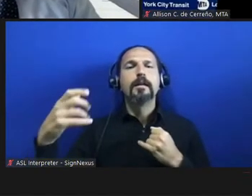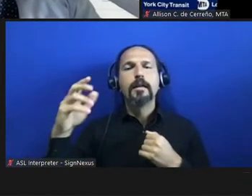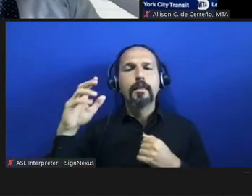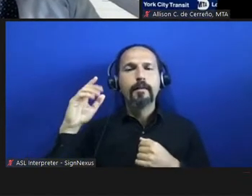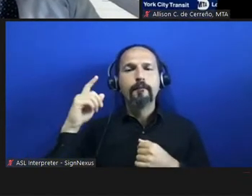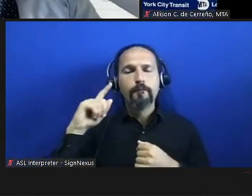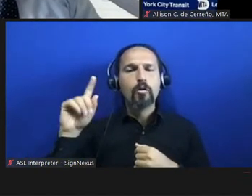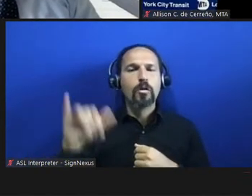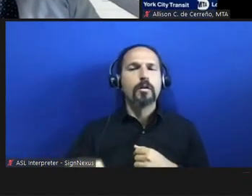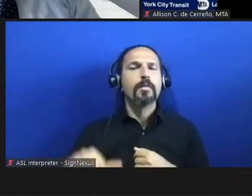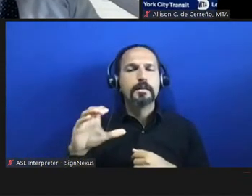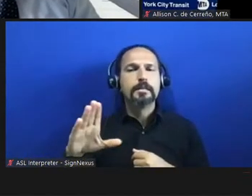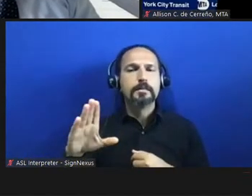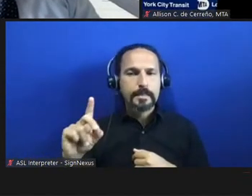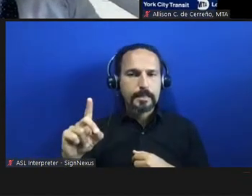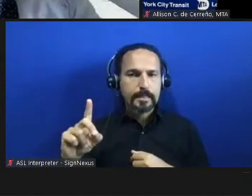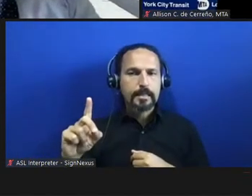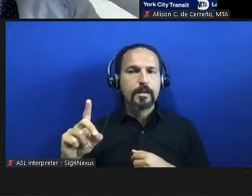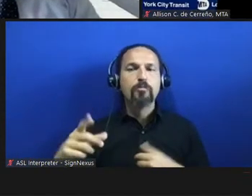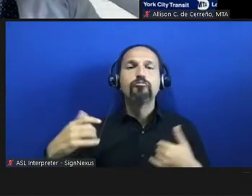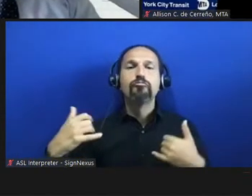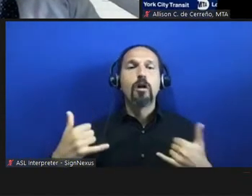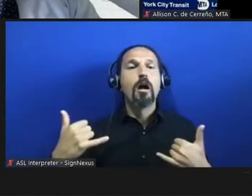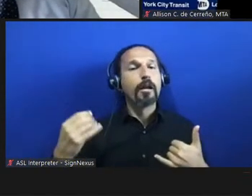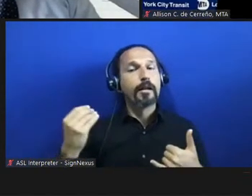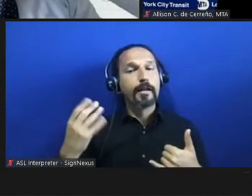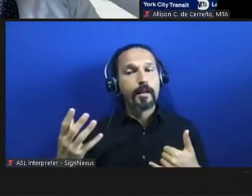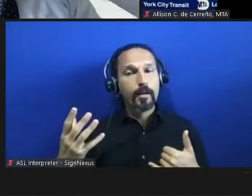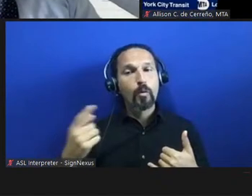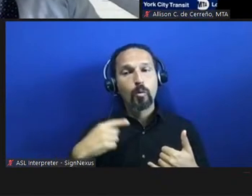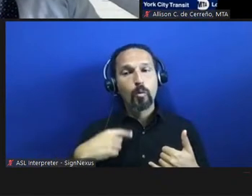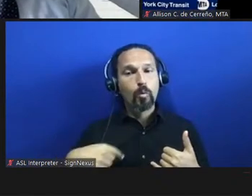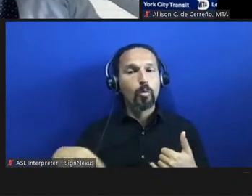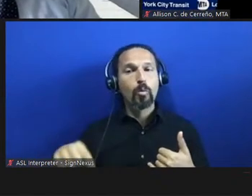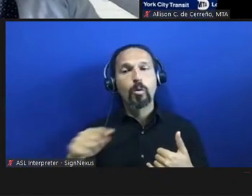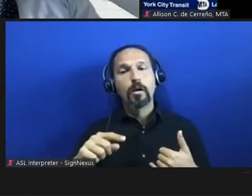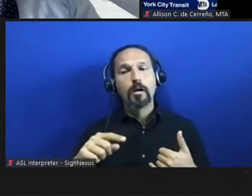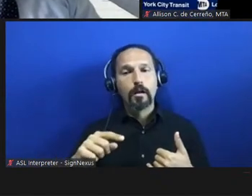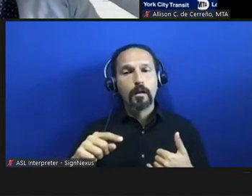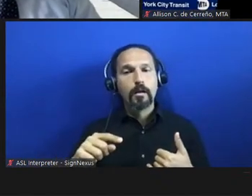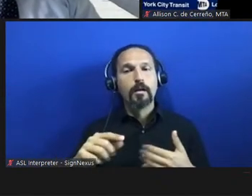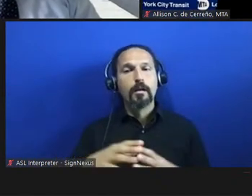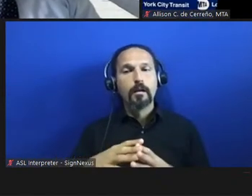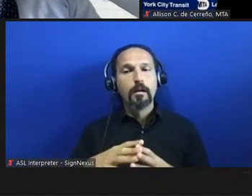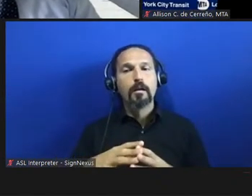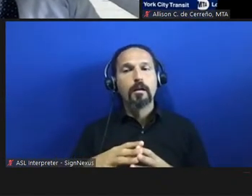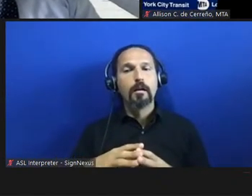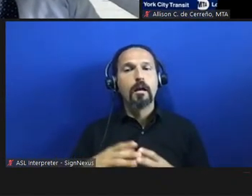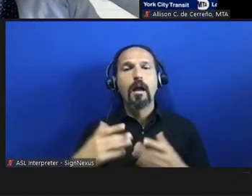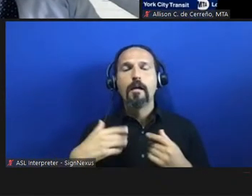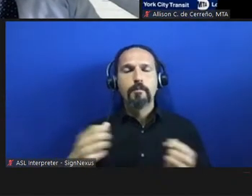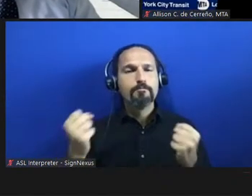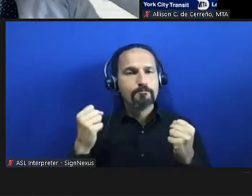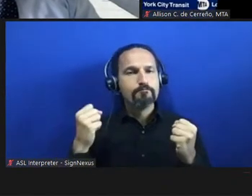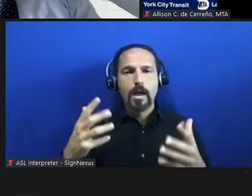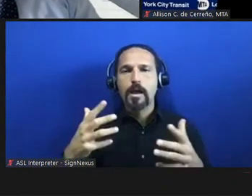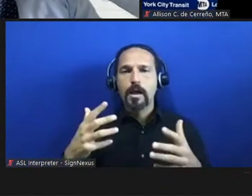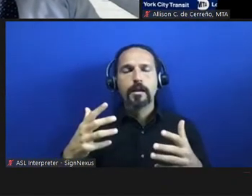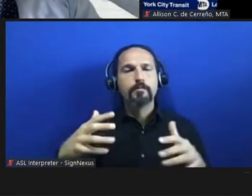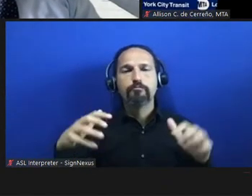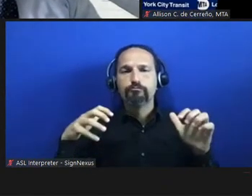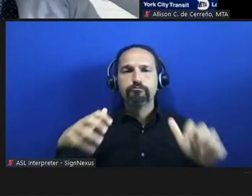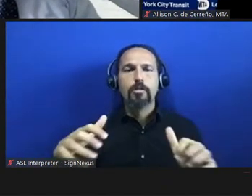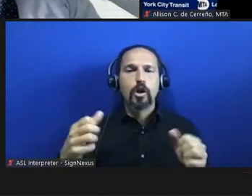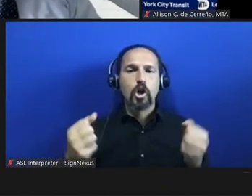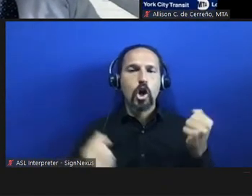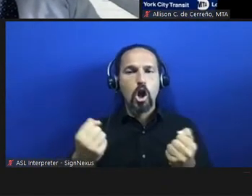pricing district and right now we are inundated with cause as Debbie